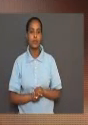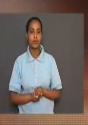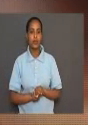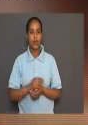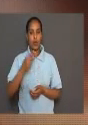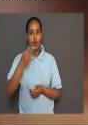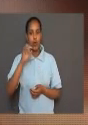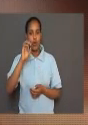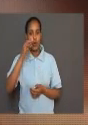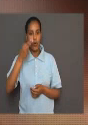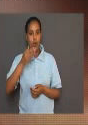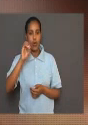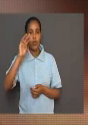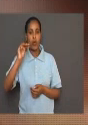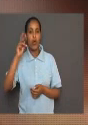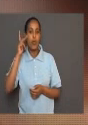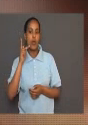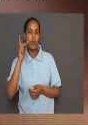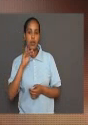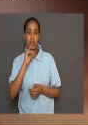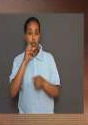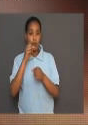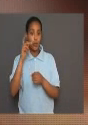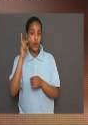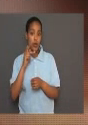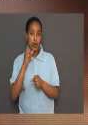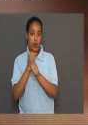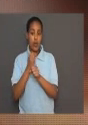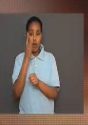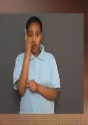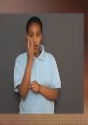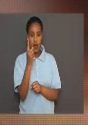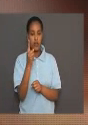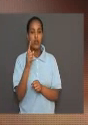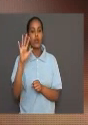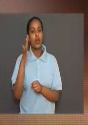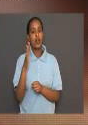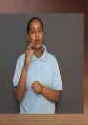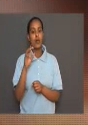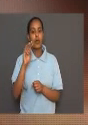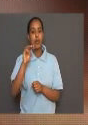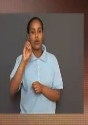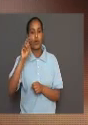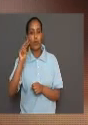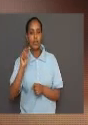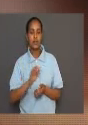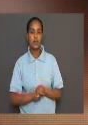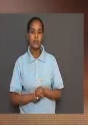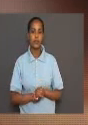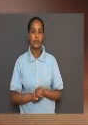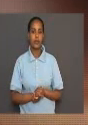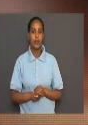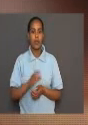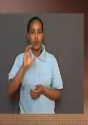A homopolymer is a polymer made from only one kind of monomer.